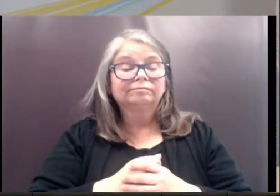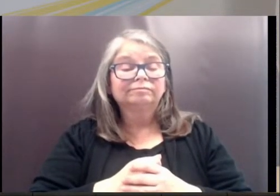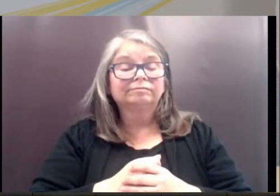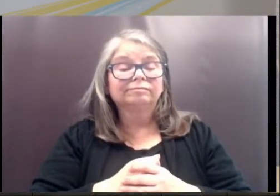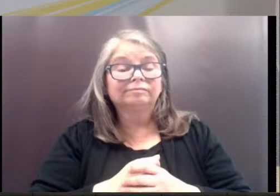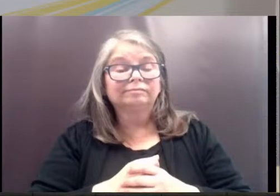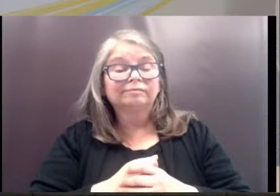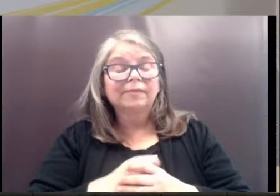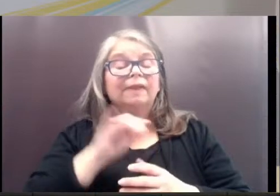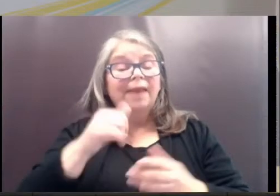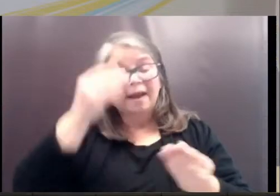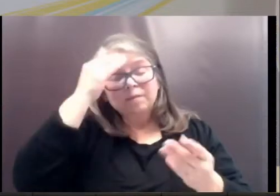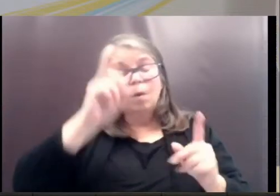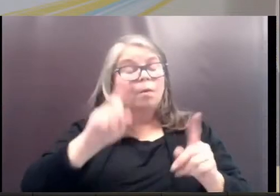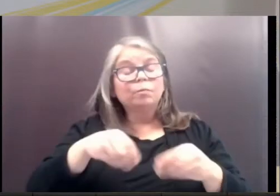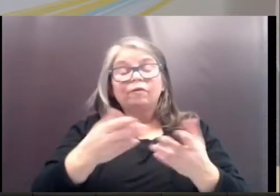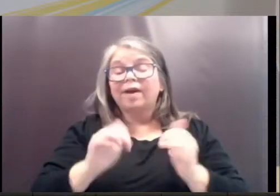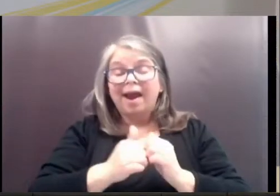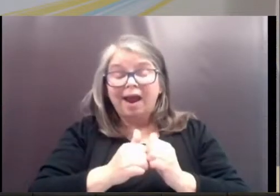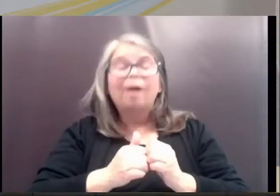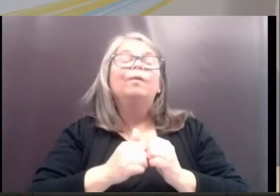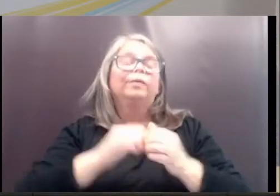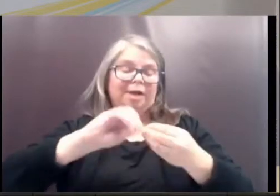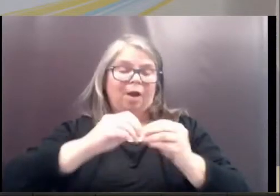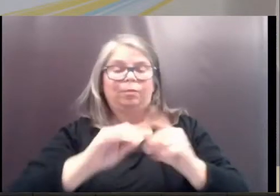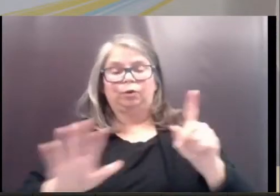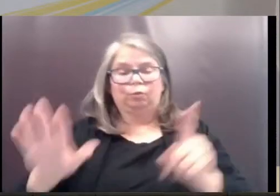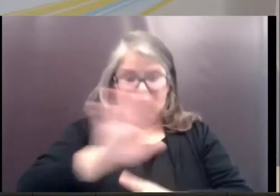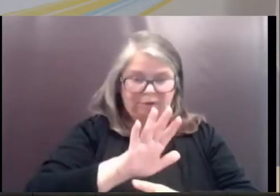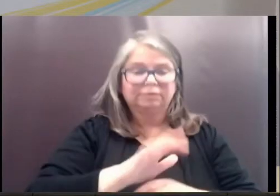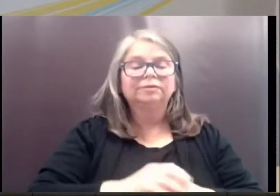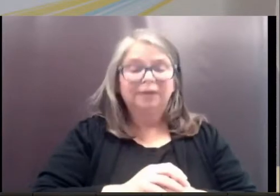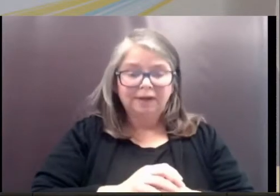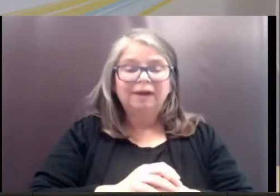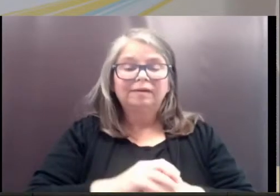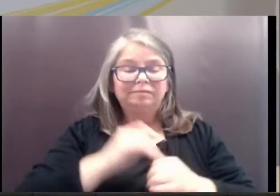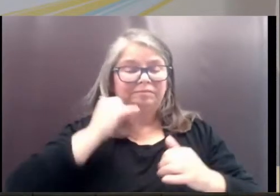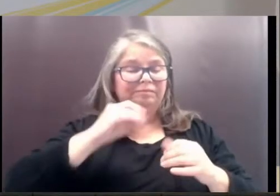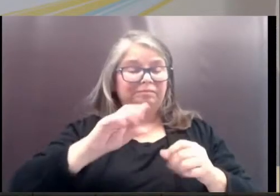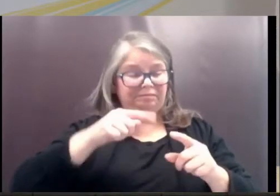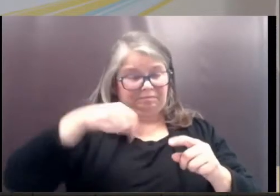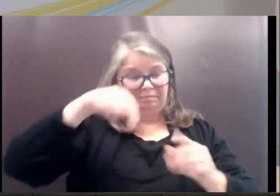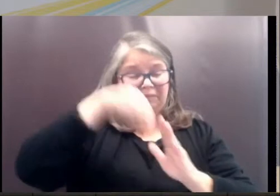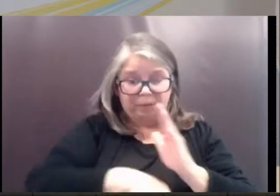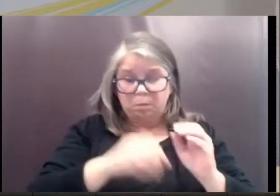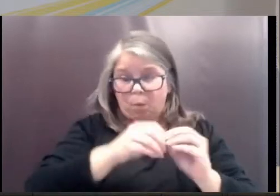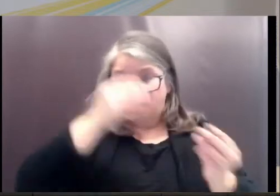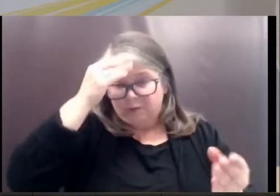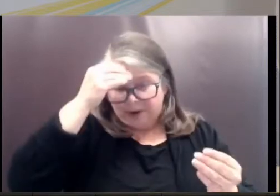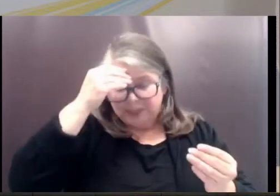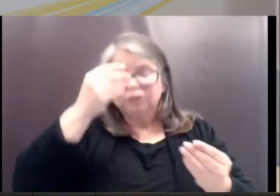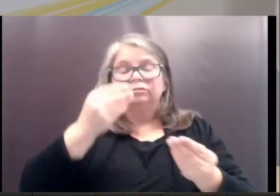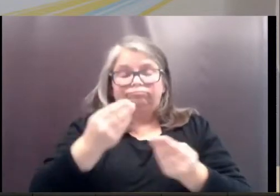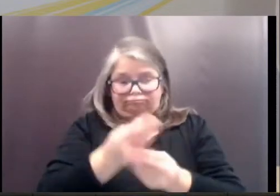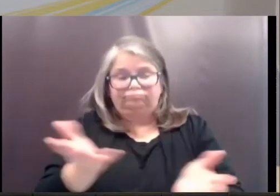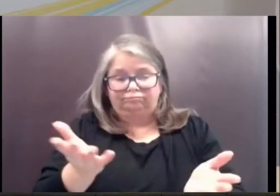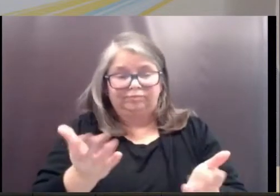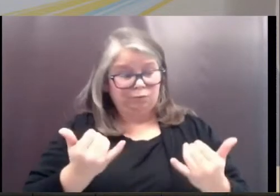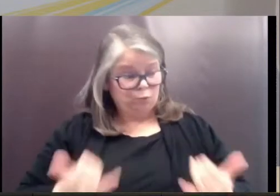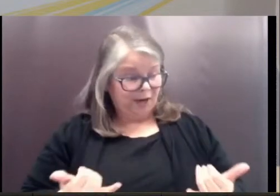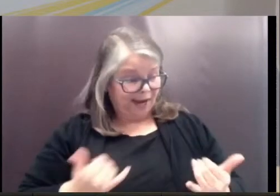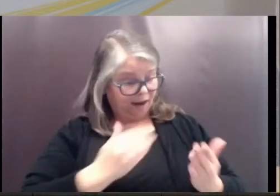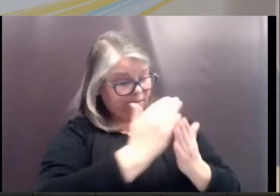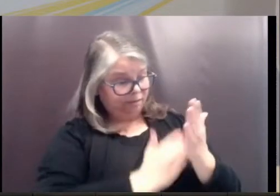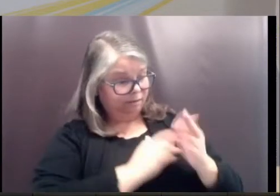province, and some further details on that. I don't have those numbers in front of me, but we can certainly do that if